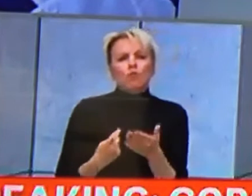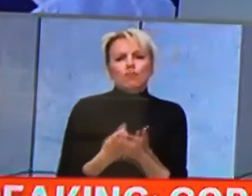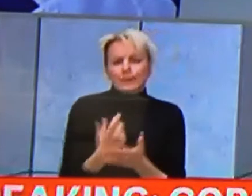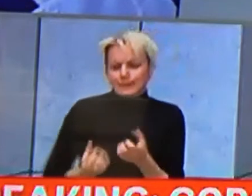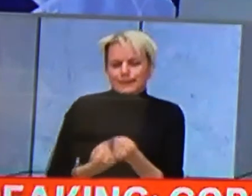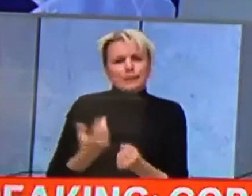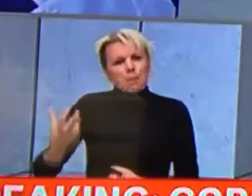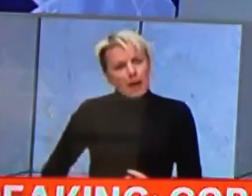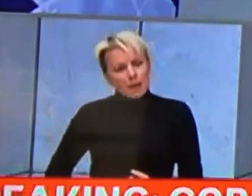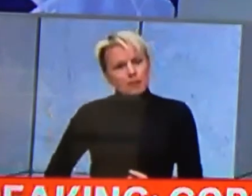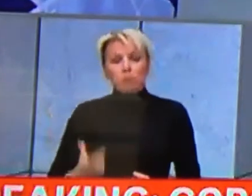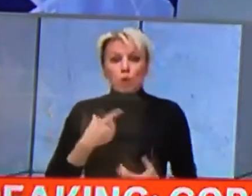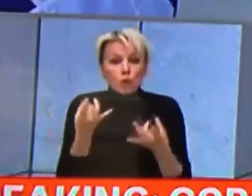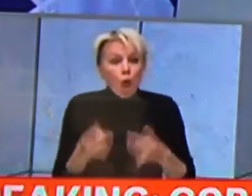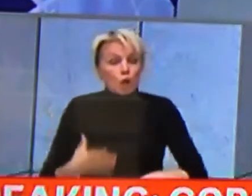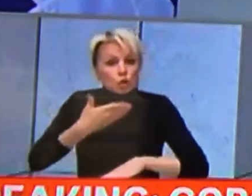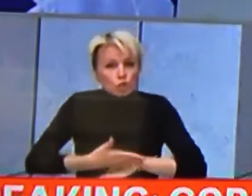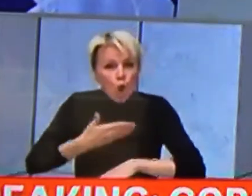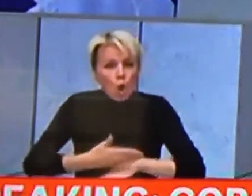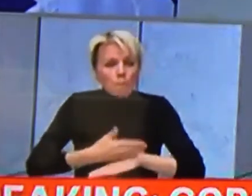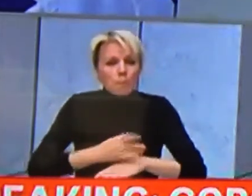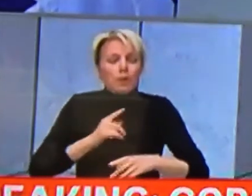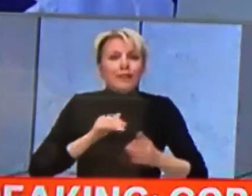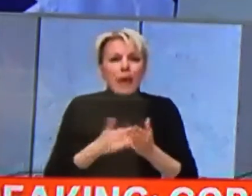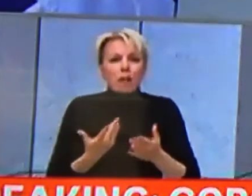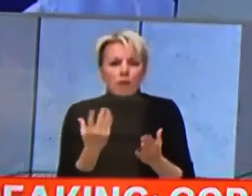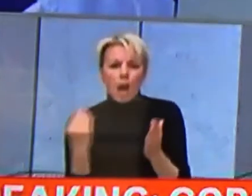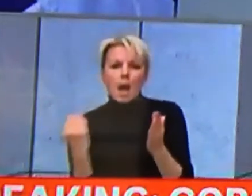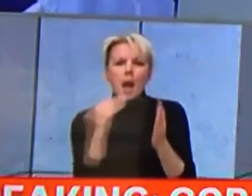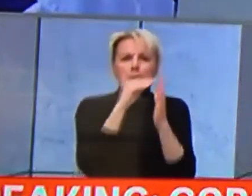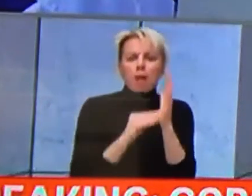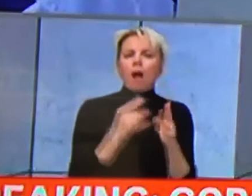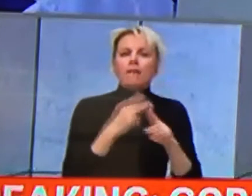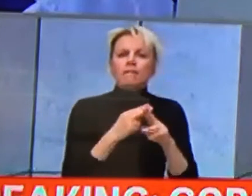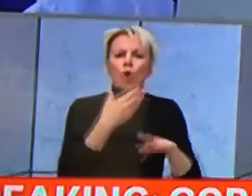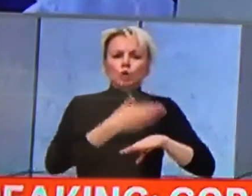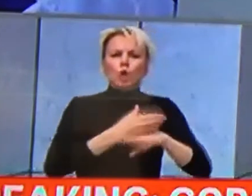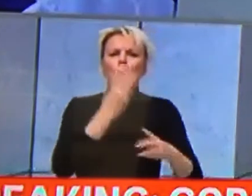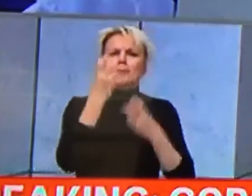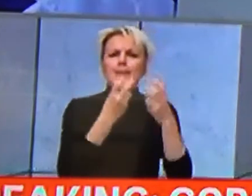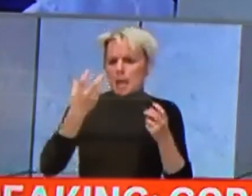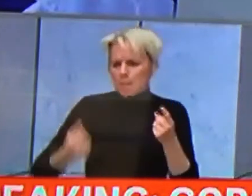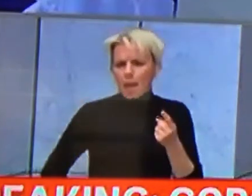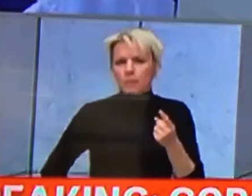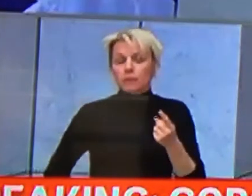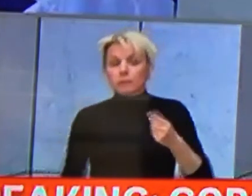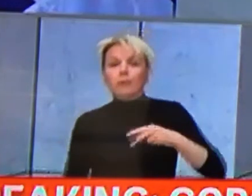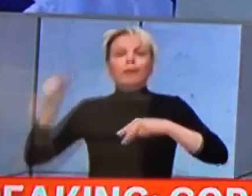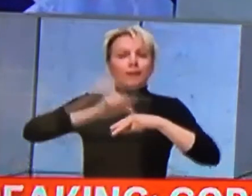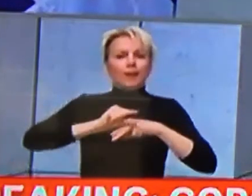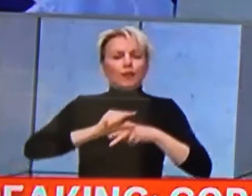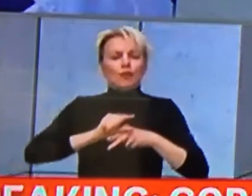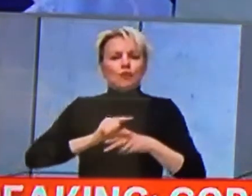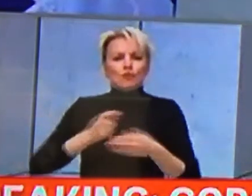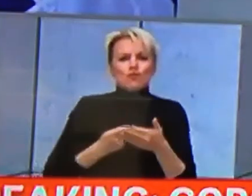lost employment, they're coming onto the job seeker payment, which gives them entitlement to rental assistance, and so there'll be a lot of supports that come into that. But it is